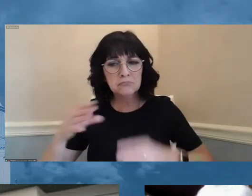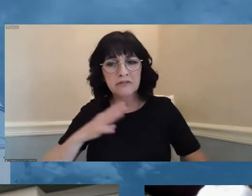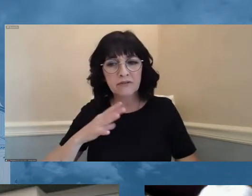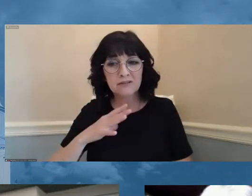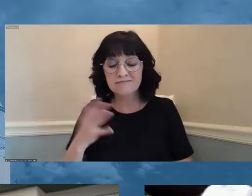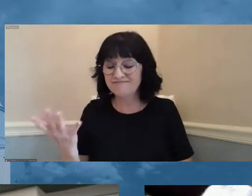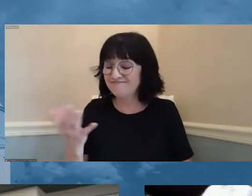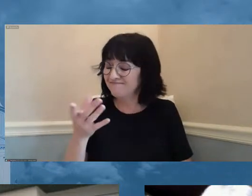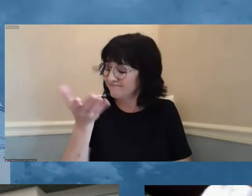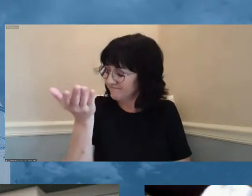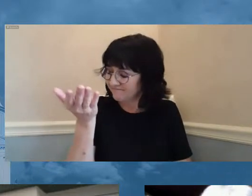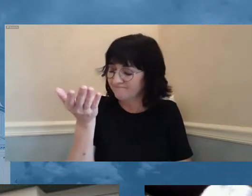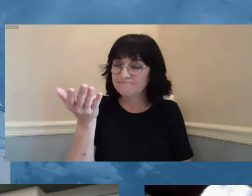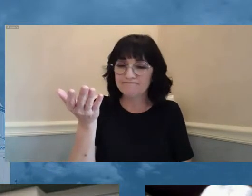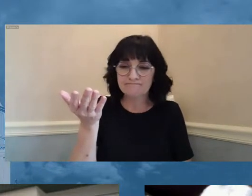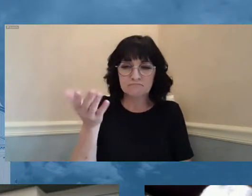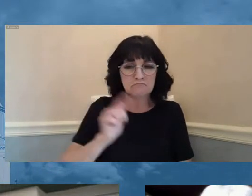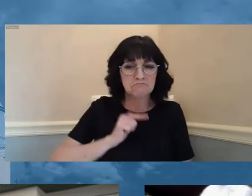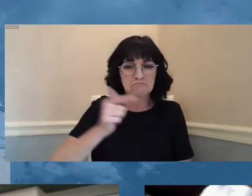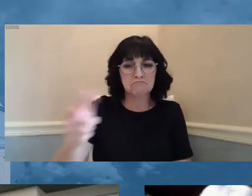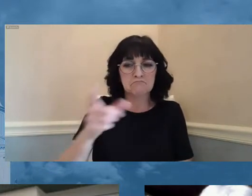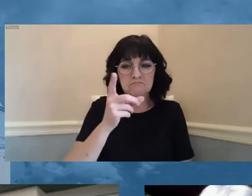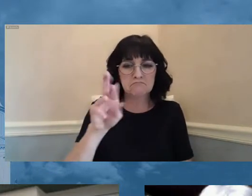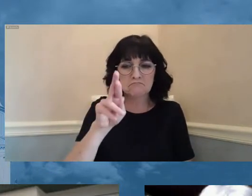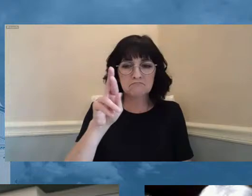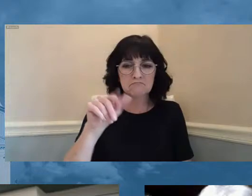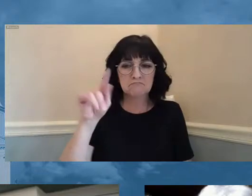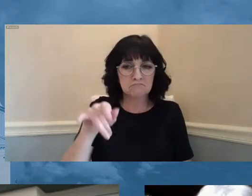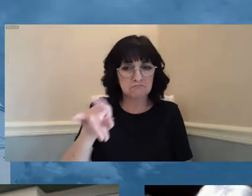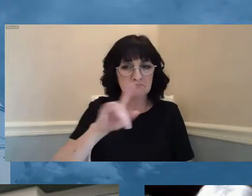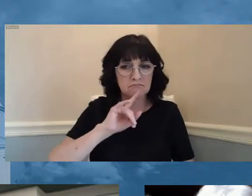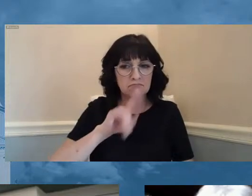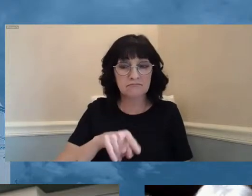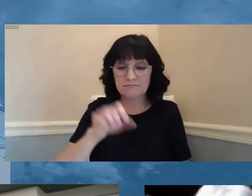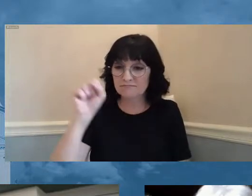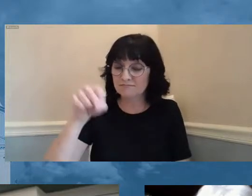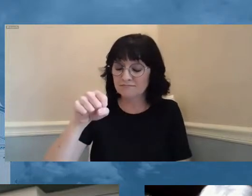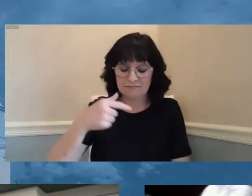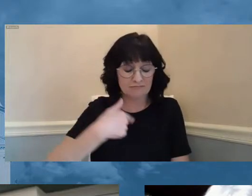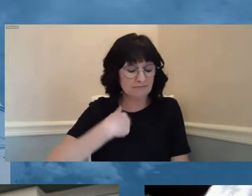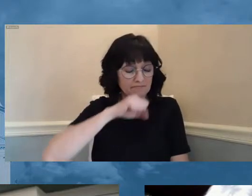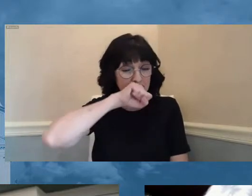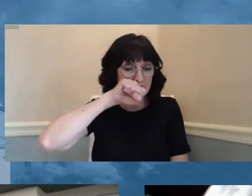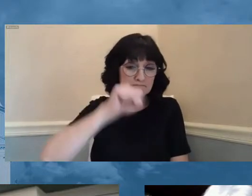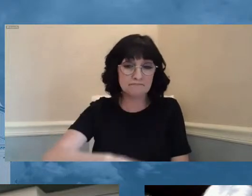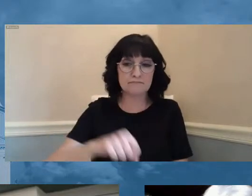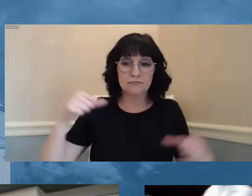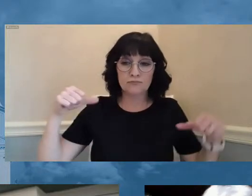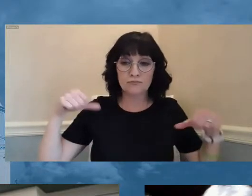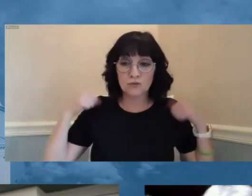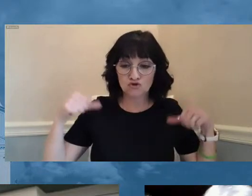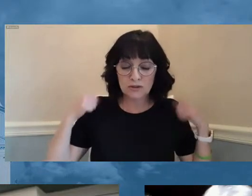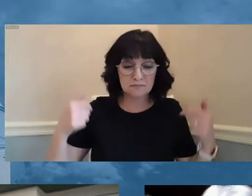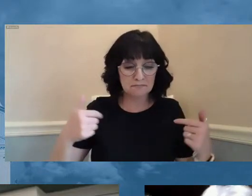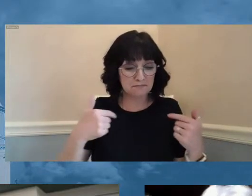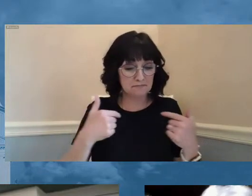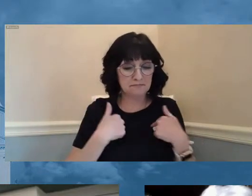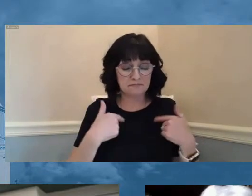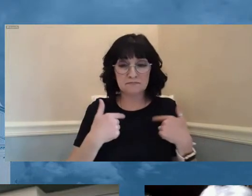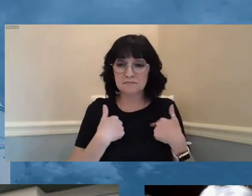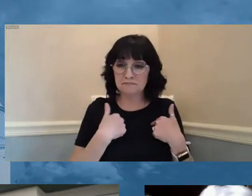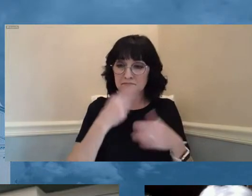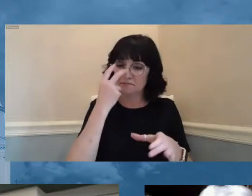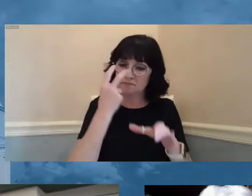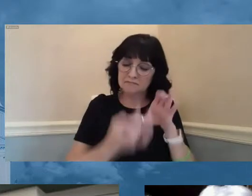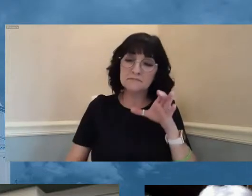Governor. Gyms, and I love gyms and athletics, physical